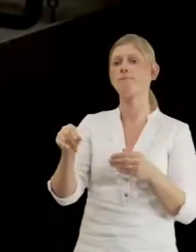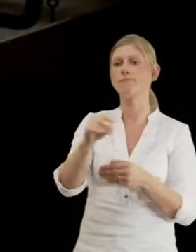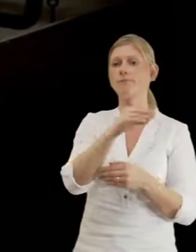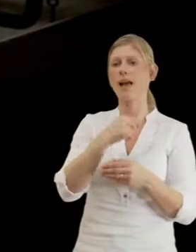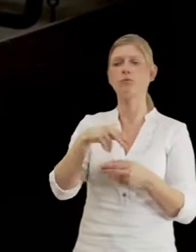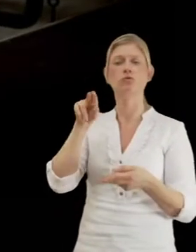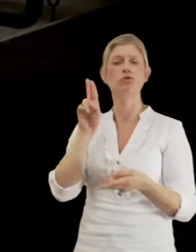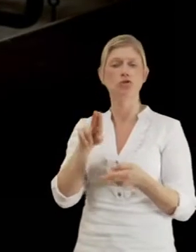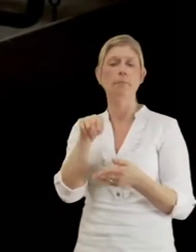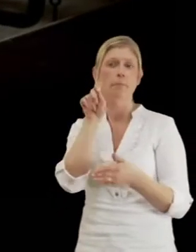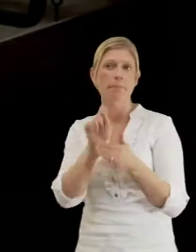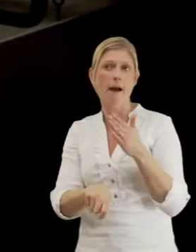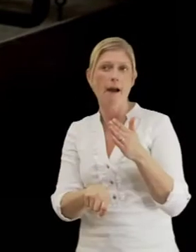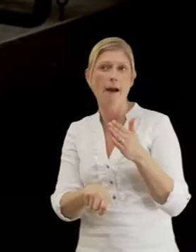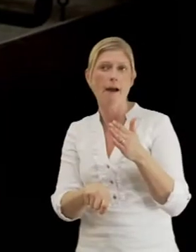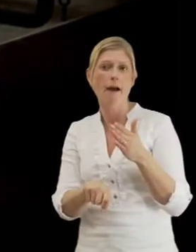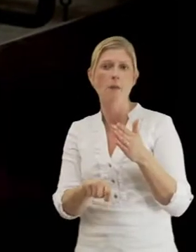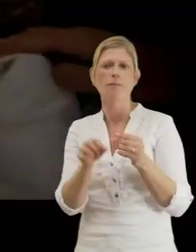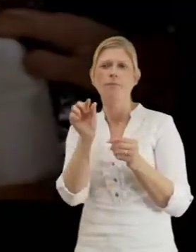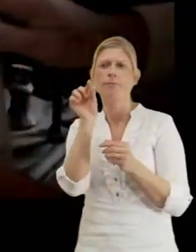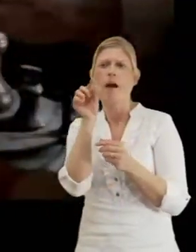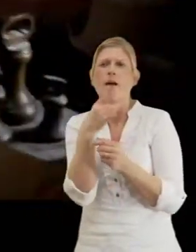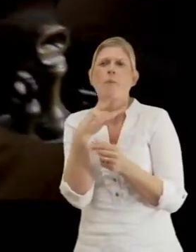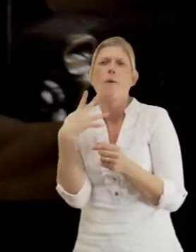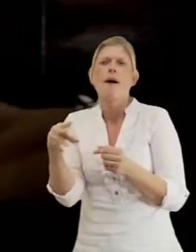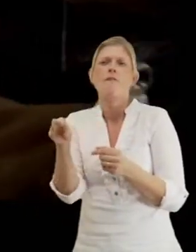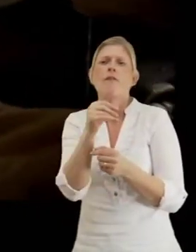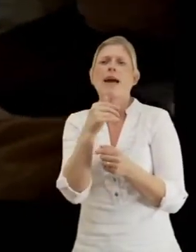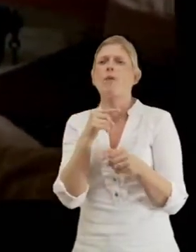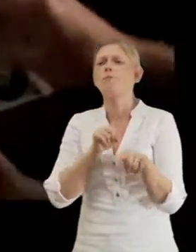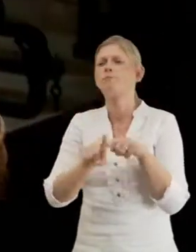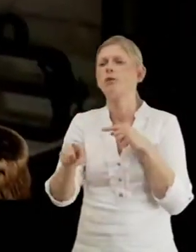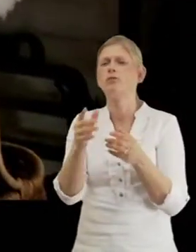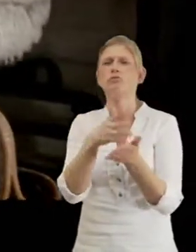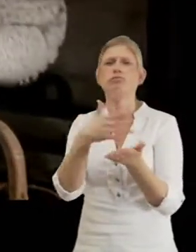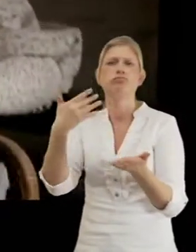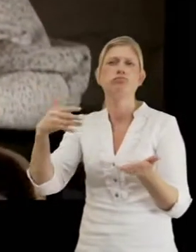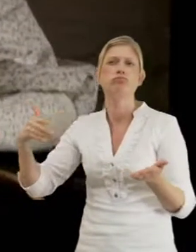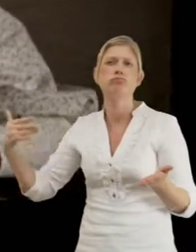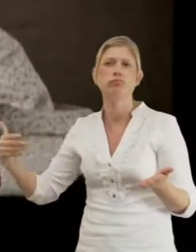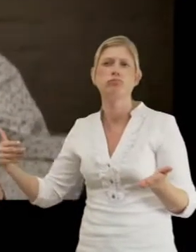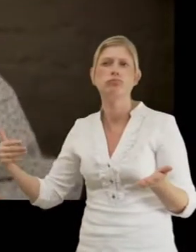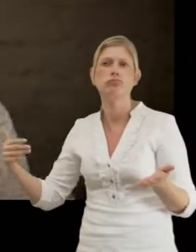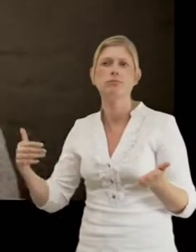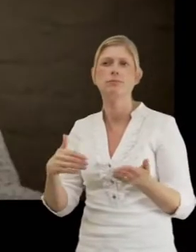flour was the cheapest to buy, with fine white flour the most expensive.